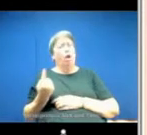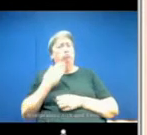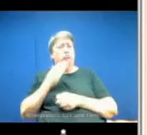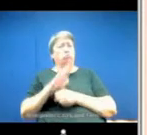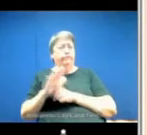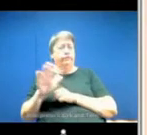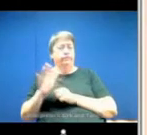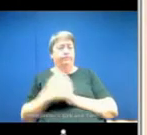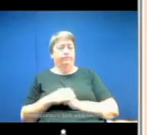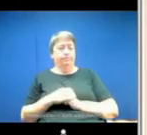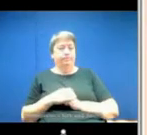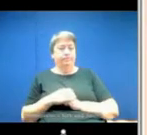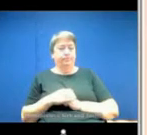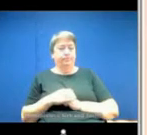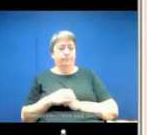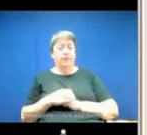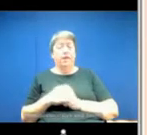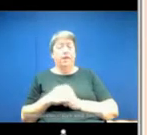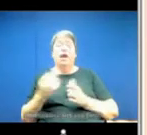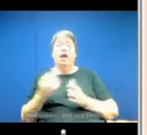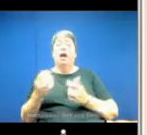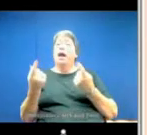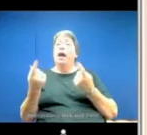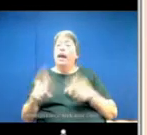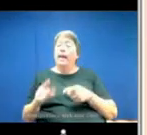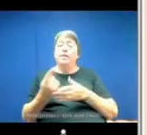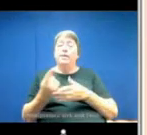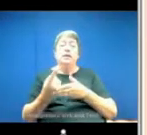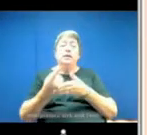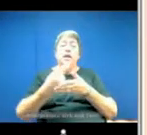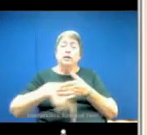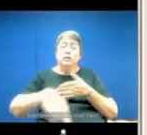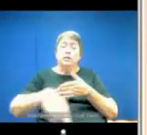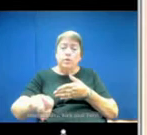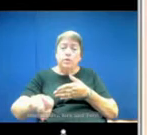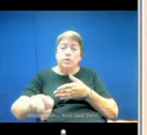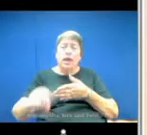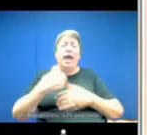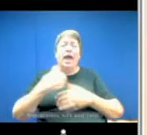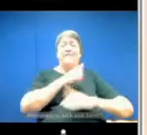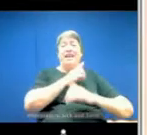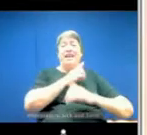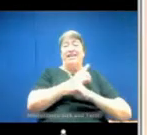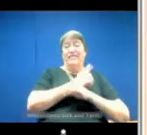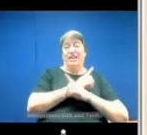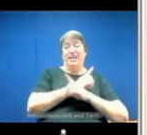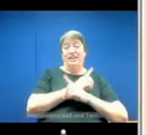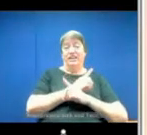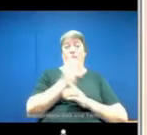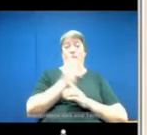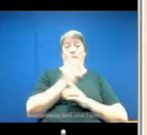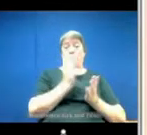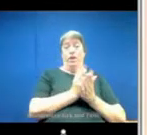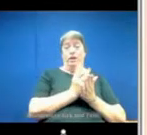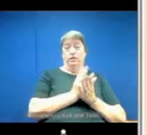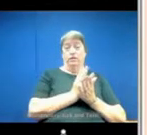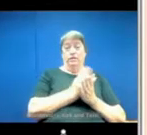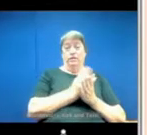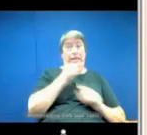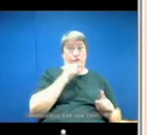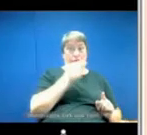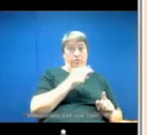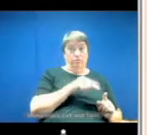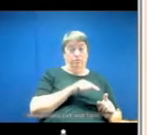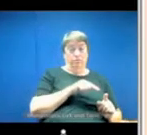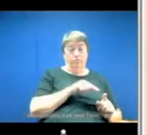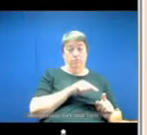Now, the following week, there's a defense witness, the other side, who's hearing,